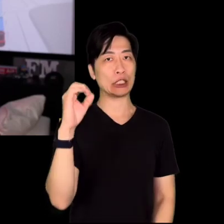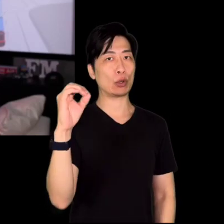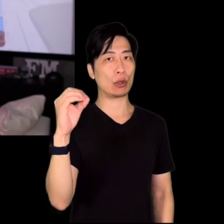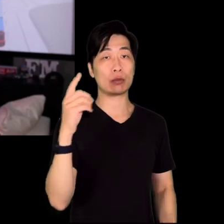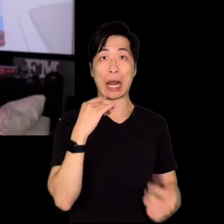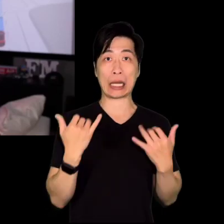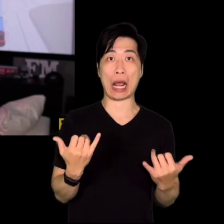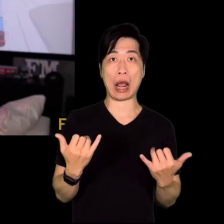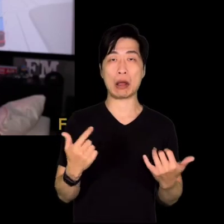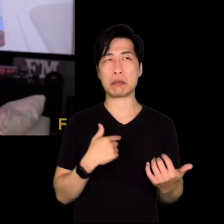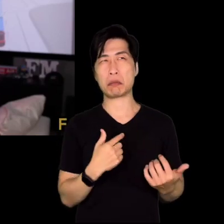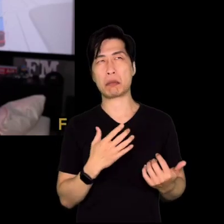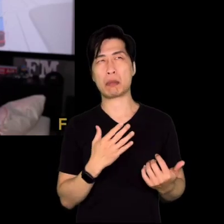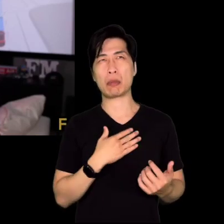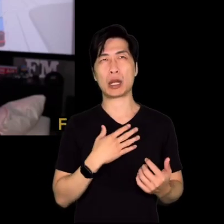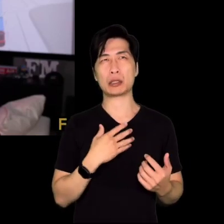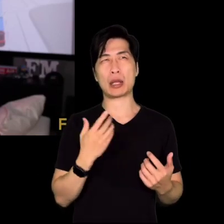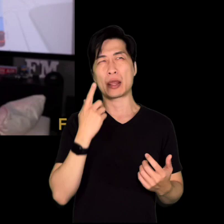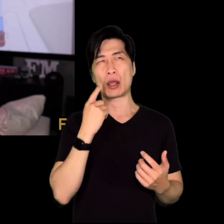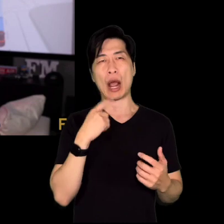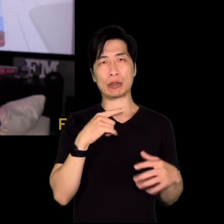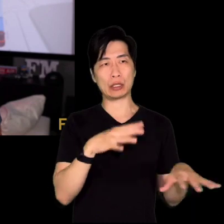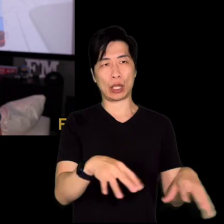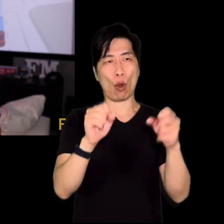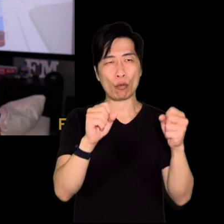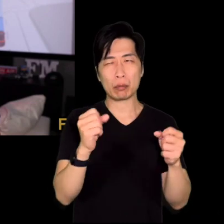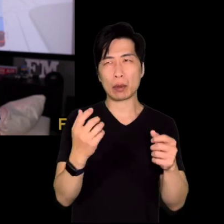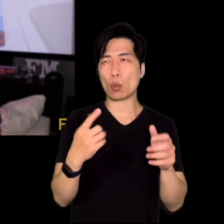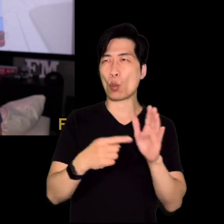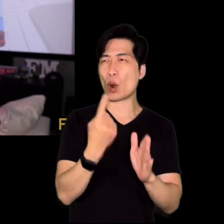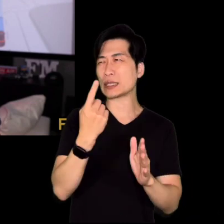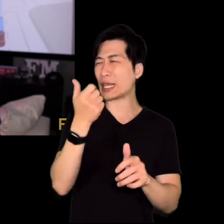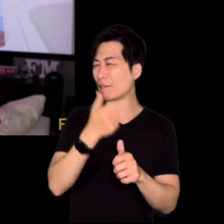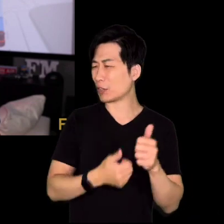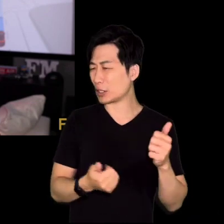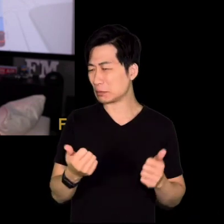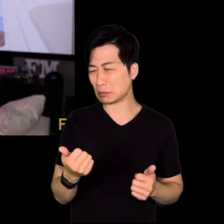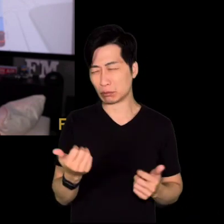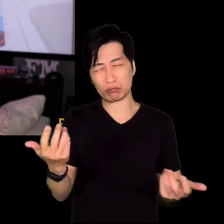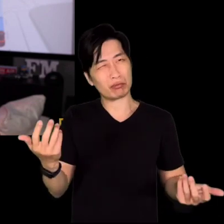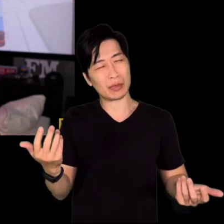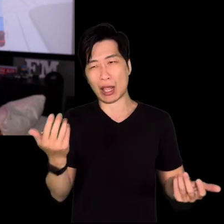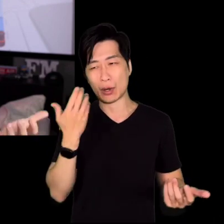go to 0. Right now, I have to take over maybe once every,